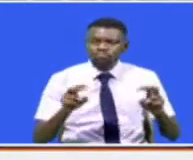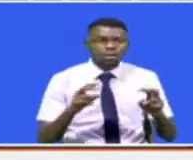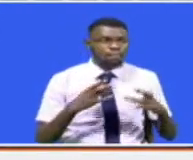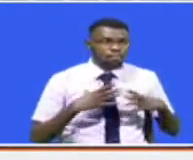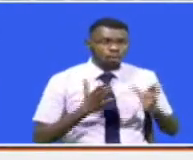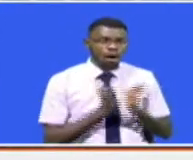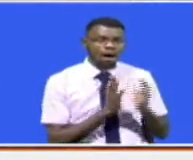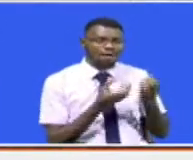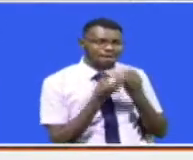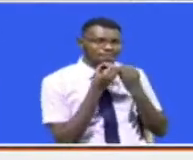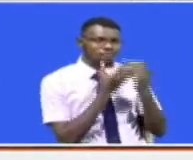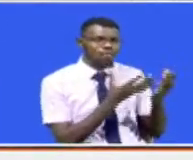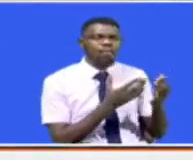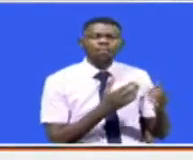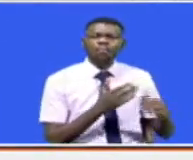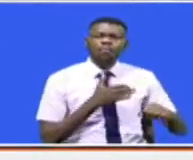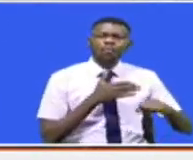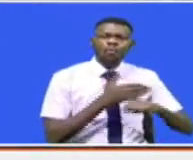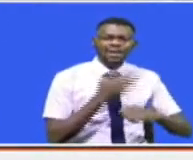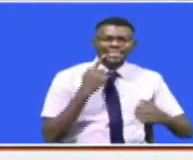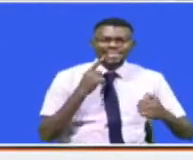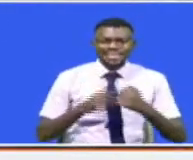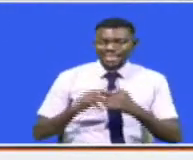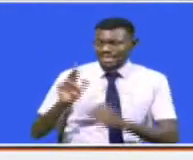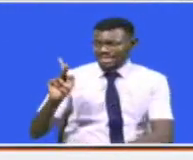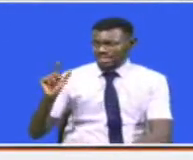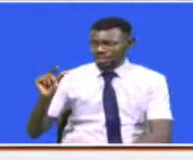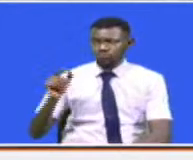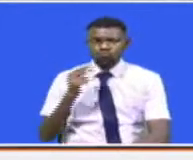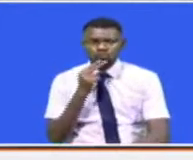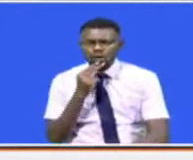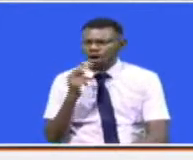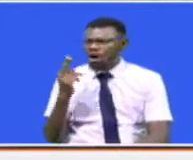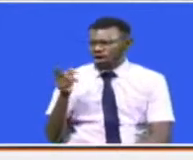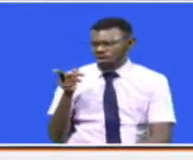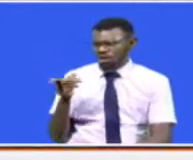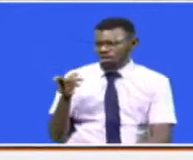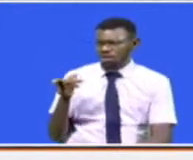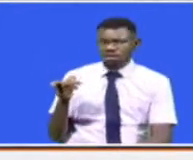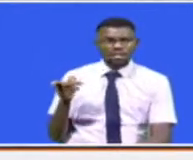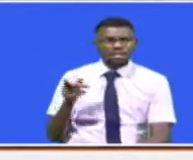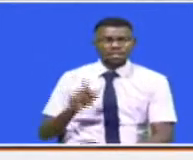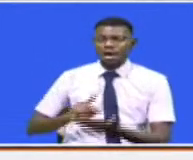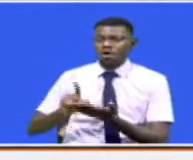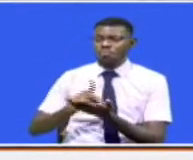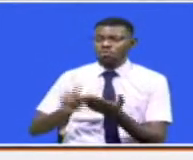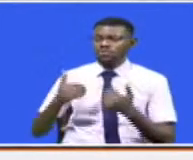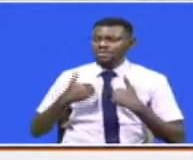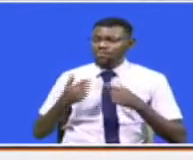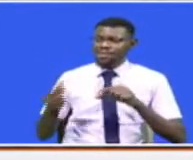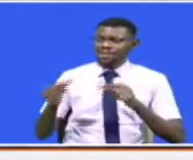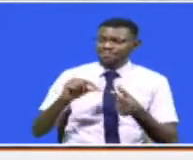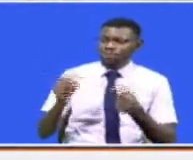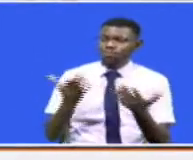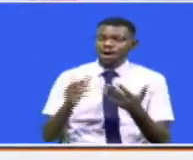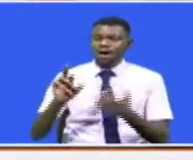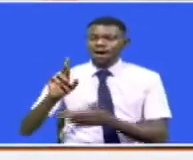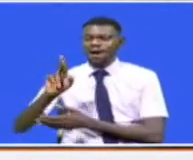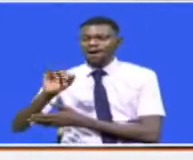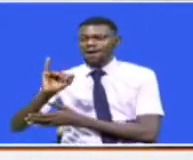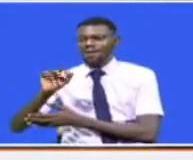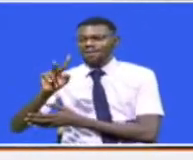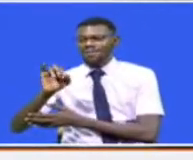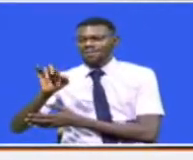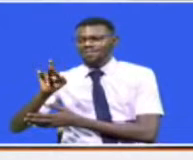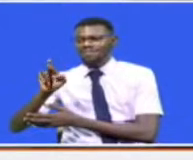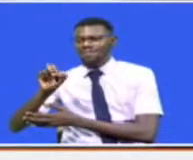recovered more than 600 kilograms of sugar suspected to be contaminated within Riverside area in Ruaraka. The